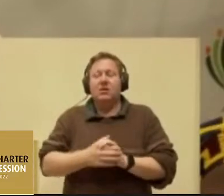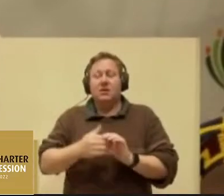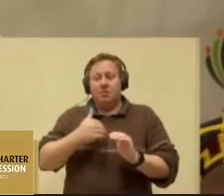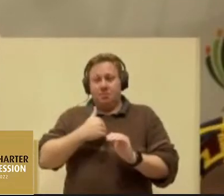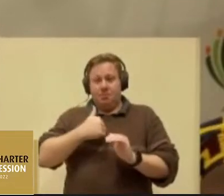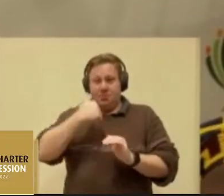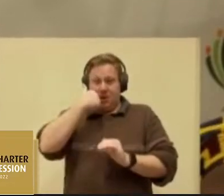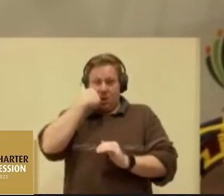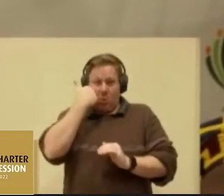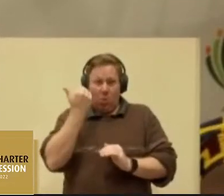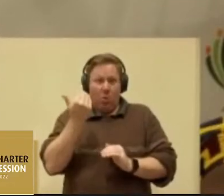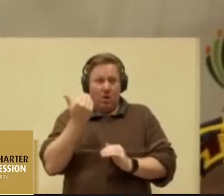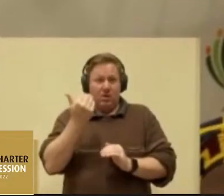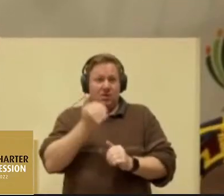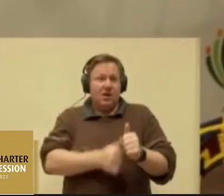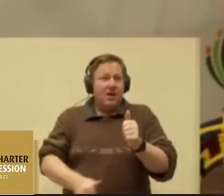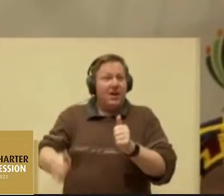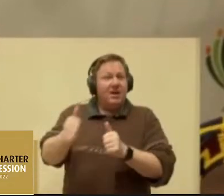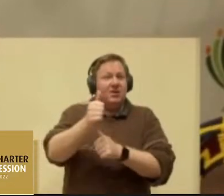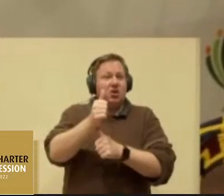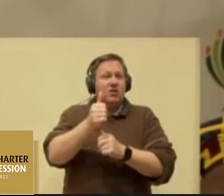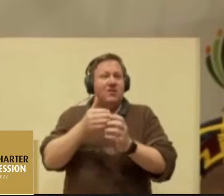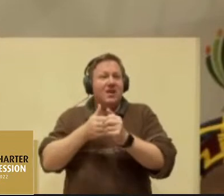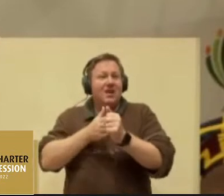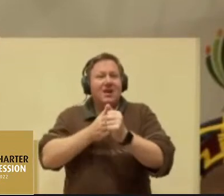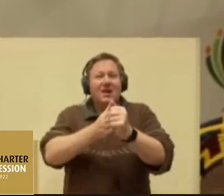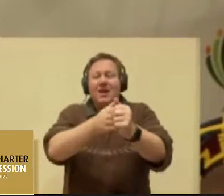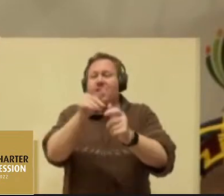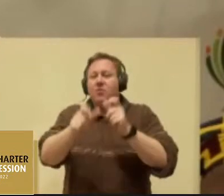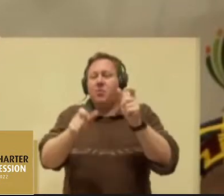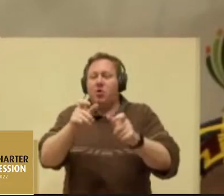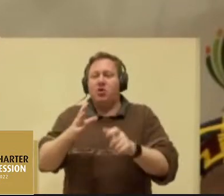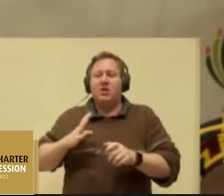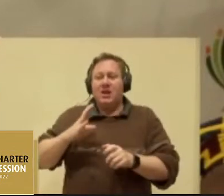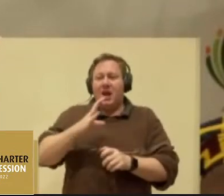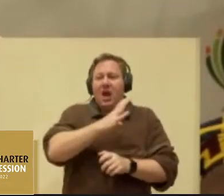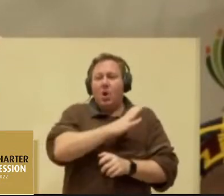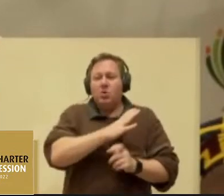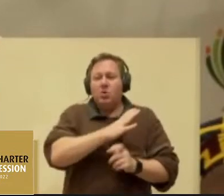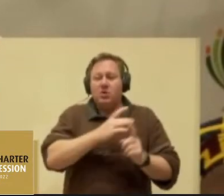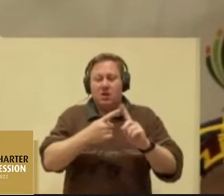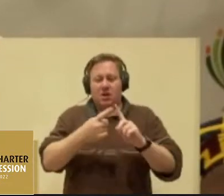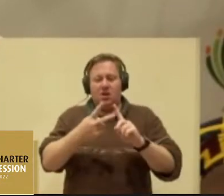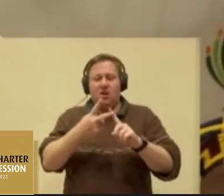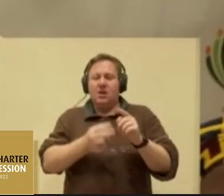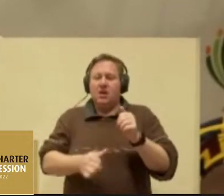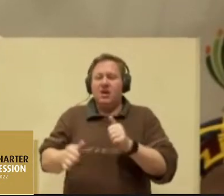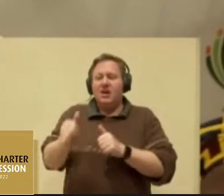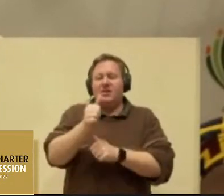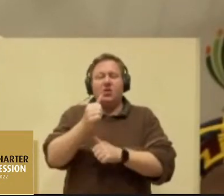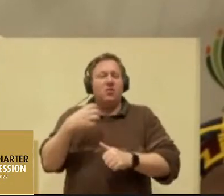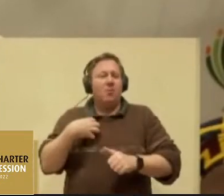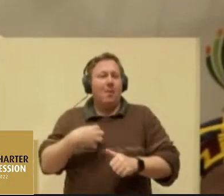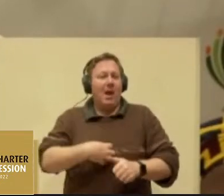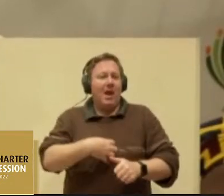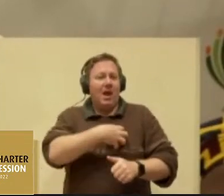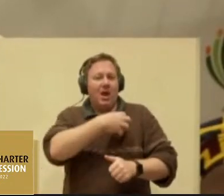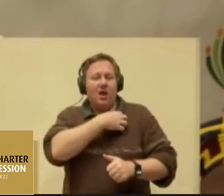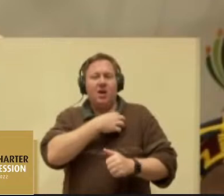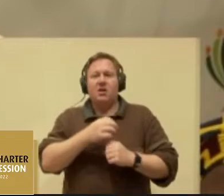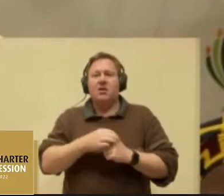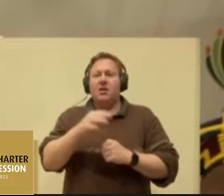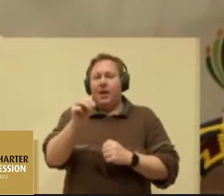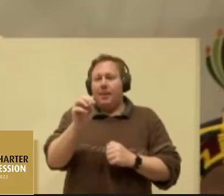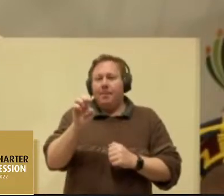want from the executive from the leadership of the council's executive mayors from